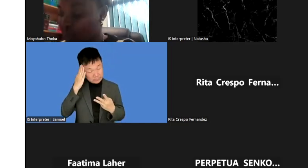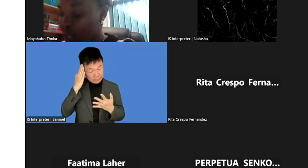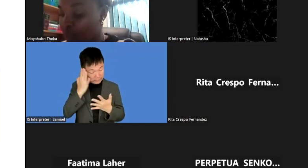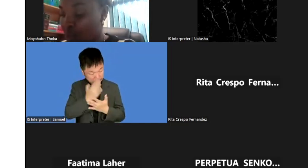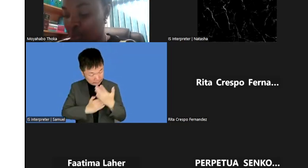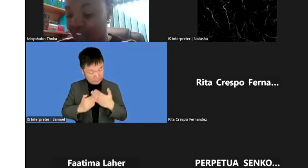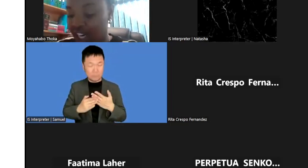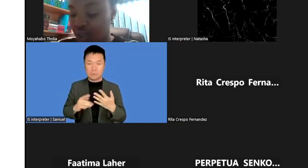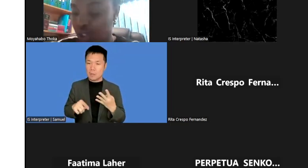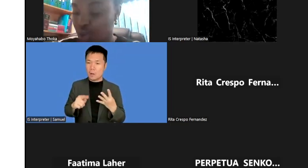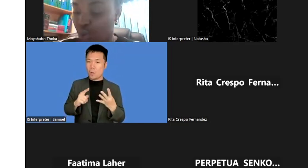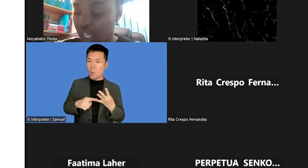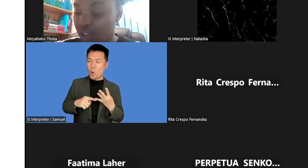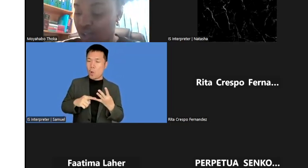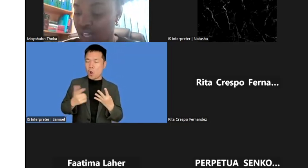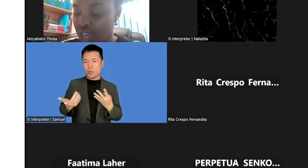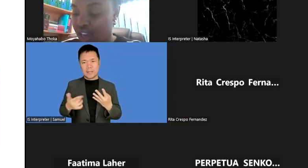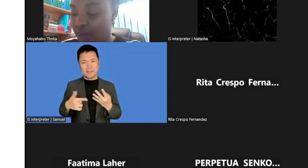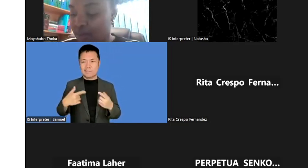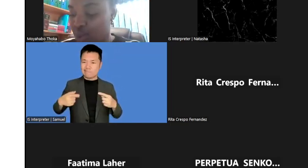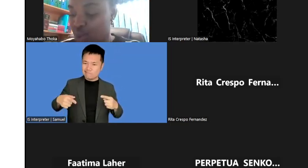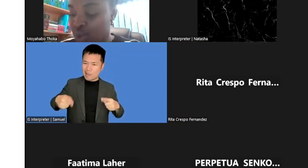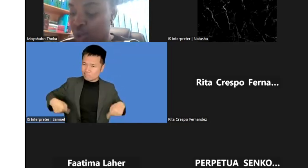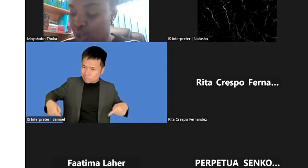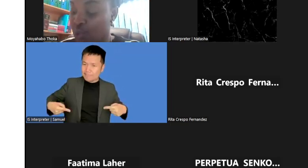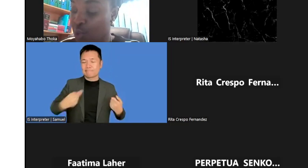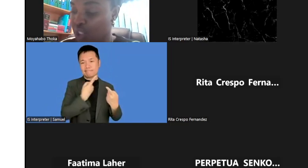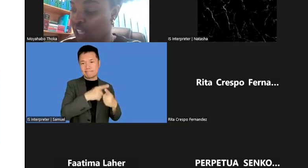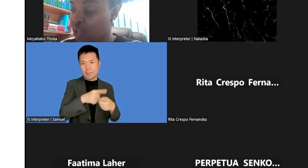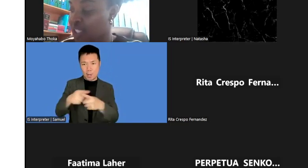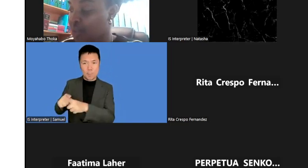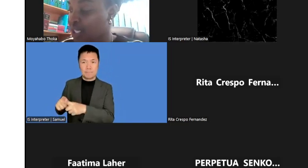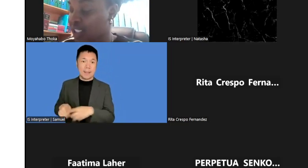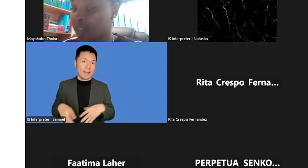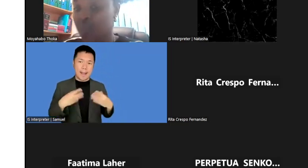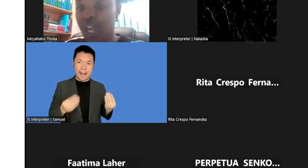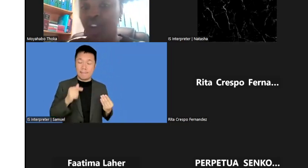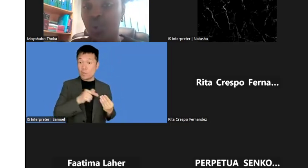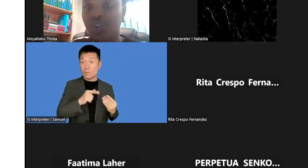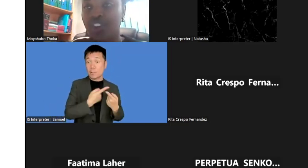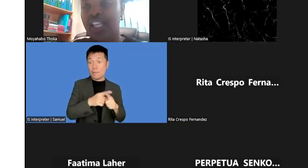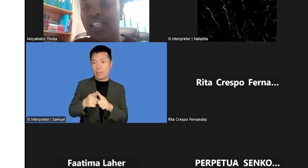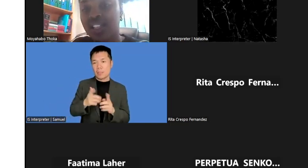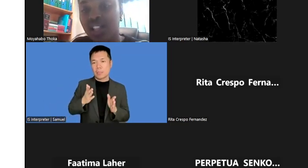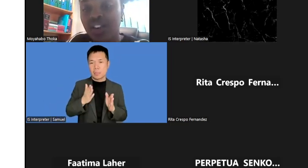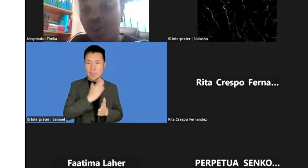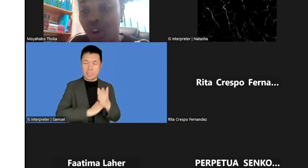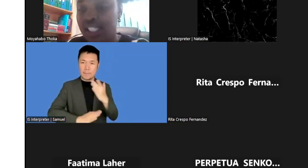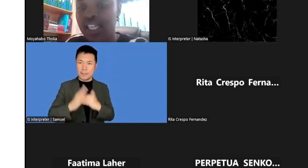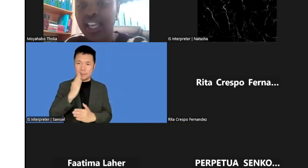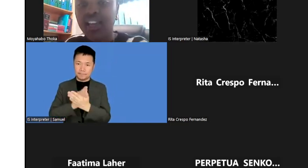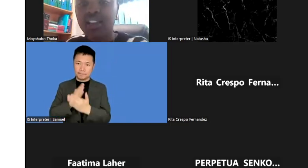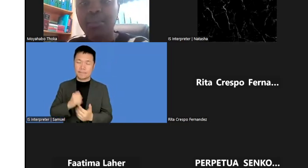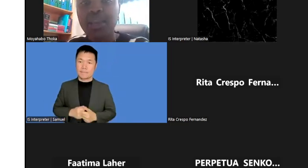schools provide services to those kinds of to children with those kinds of disabilities. And you would find that in a South African